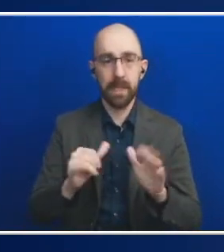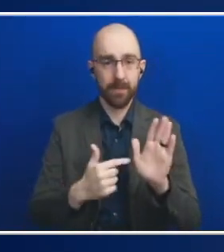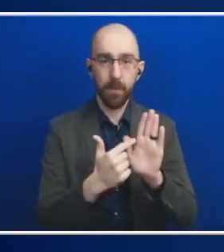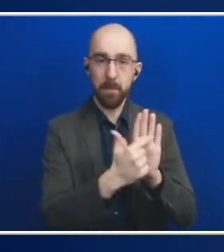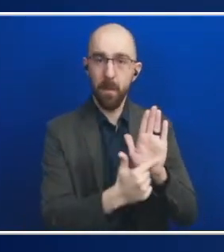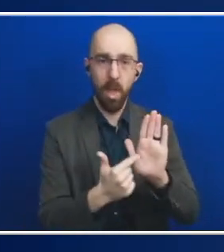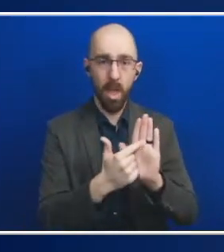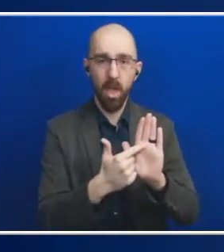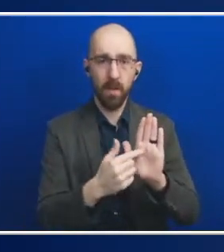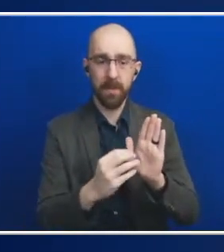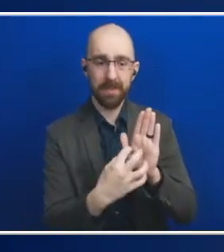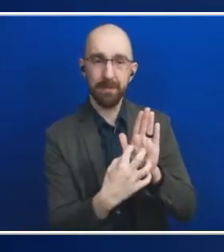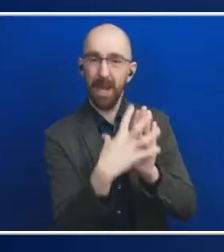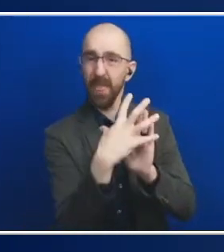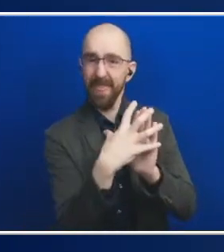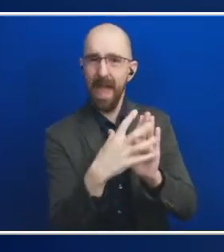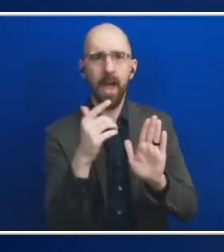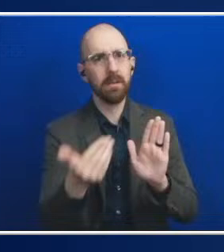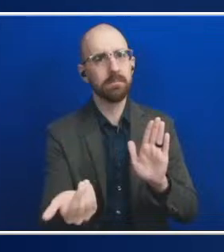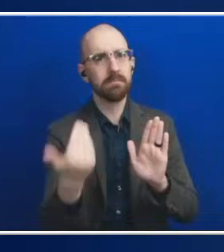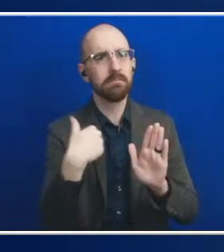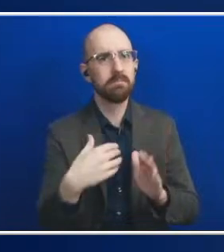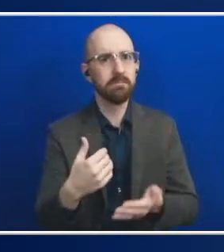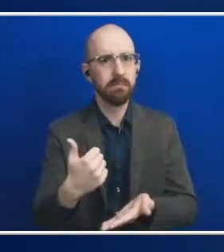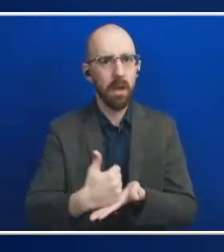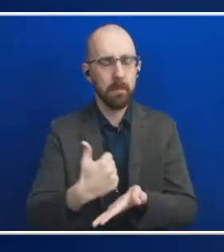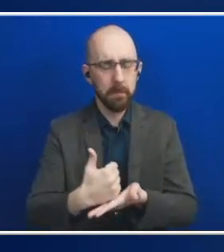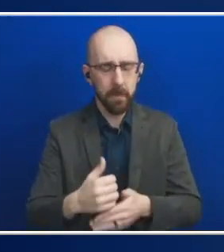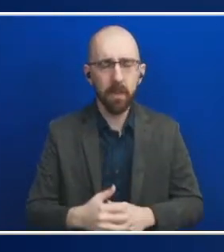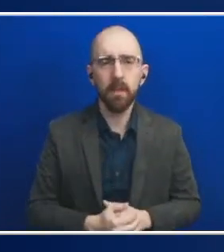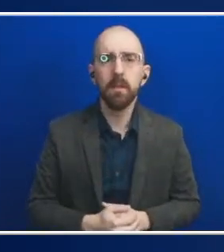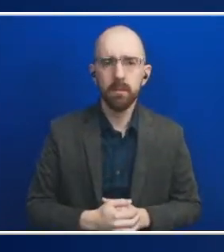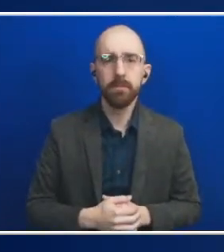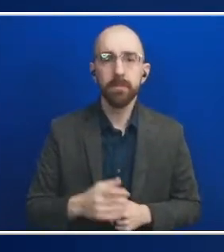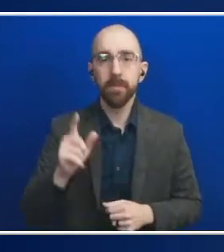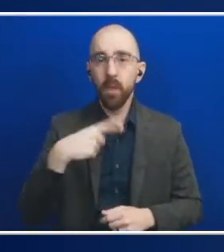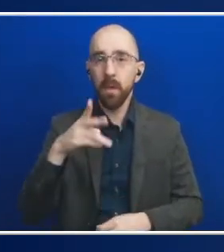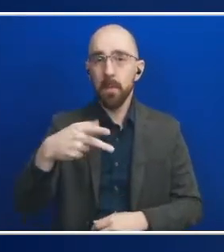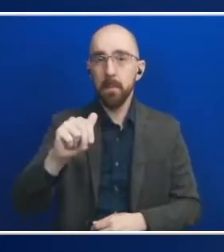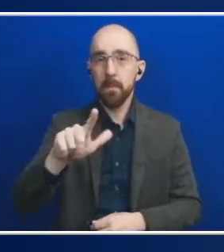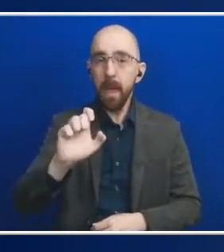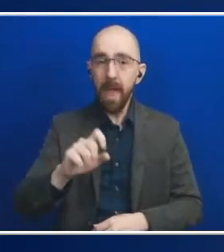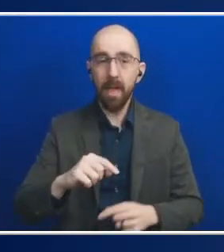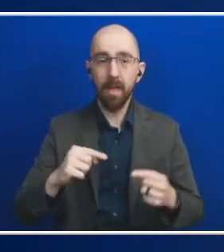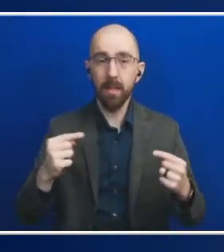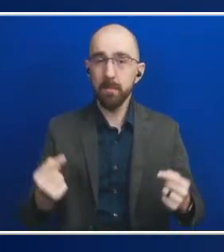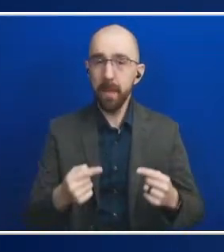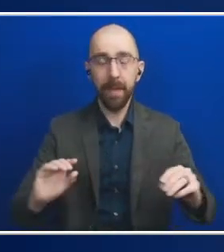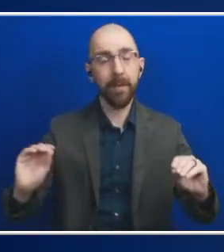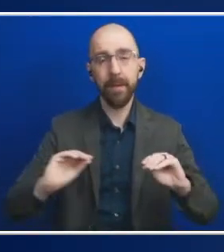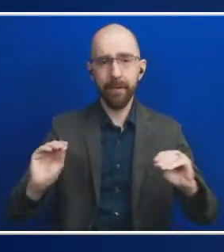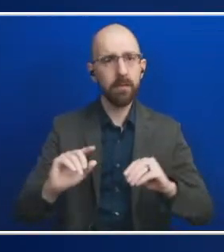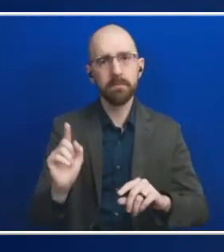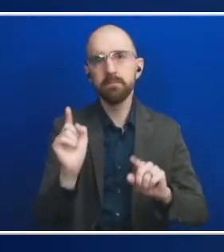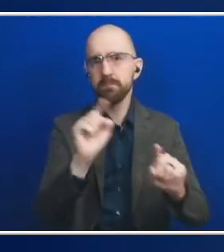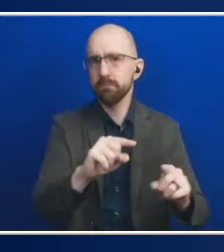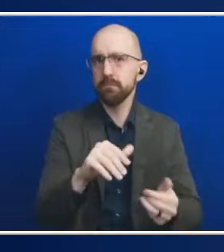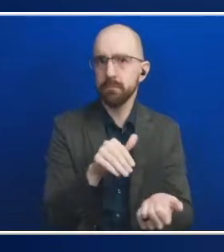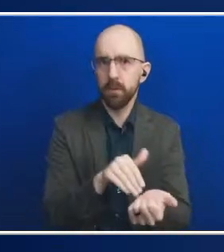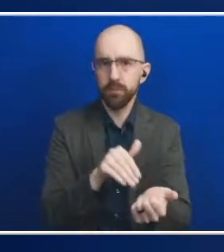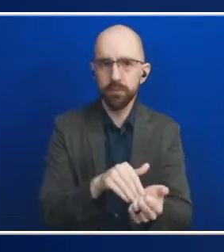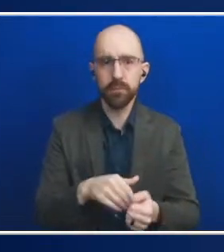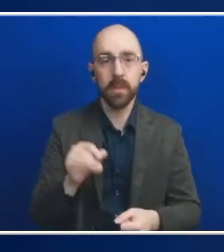seek help. Burn that looks really pale, no pain, seek help. If you have other associated medical